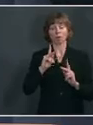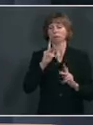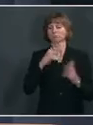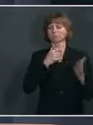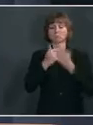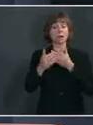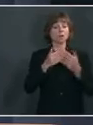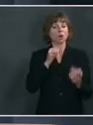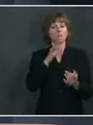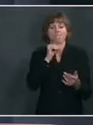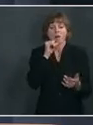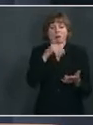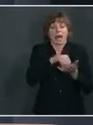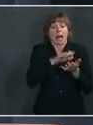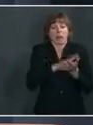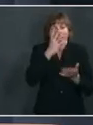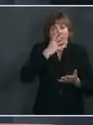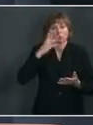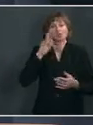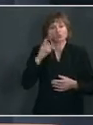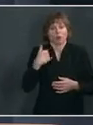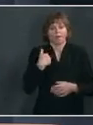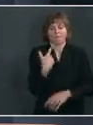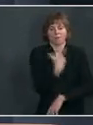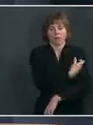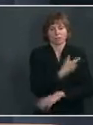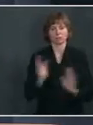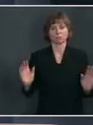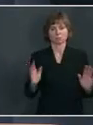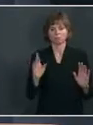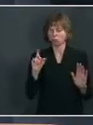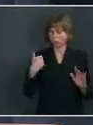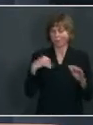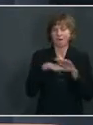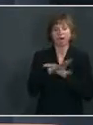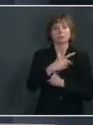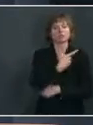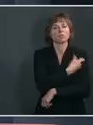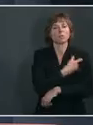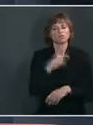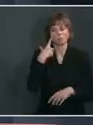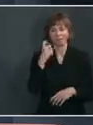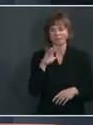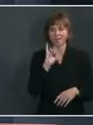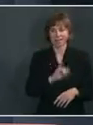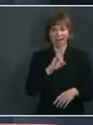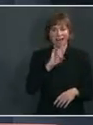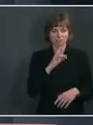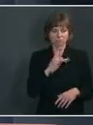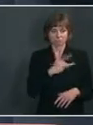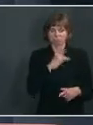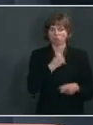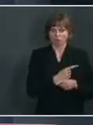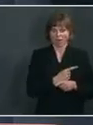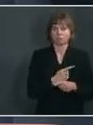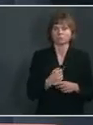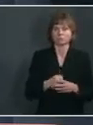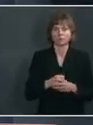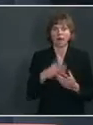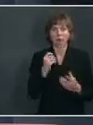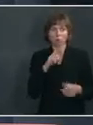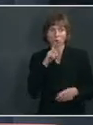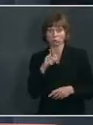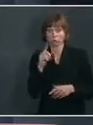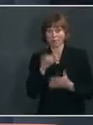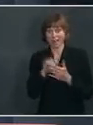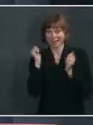of course, should receive access to a vaccine because that one is morally right, but also ensures that people in the country are